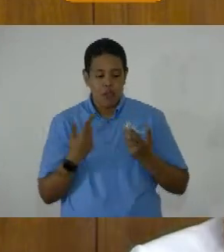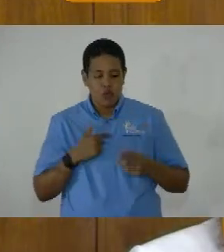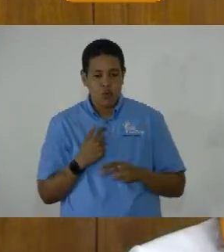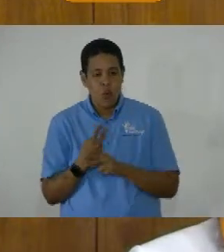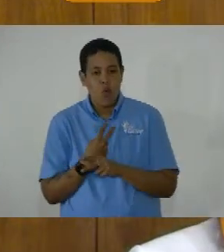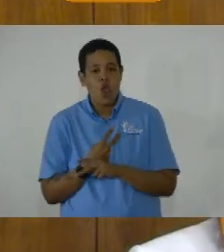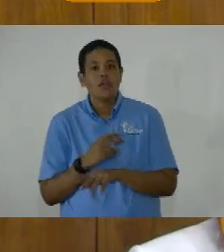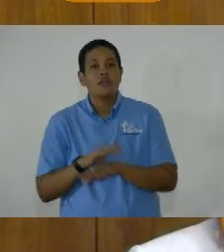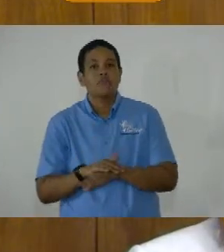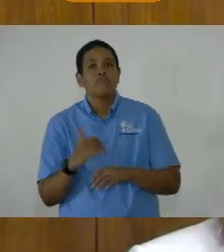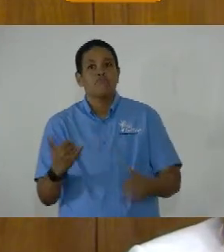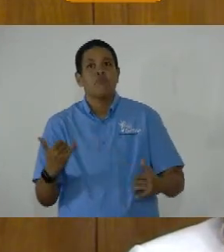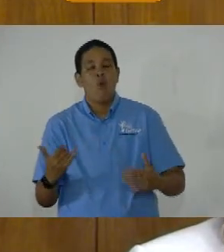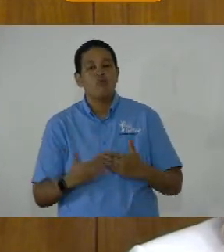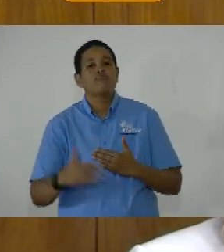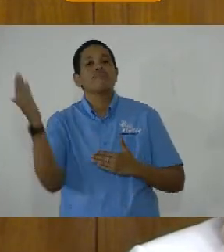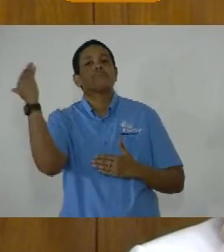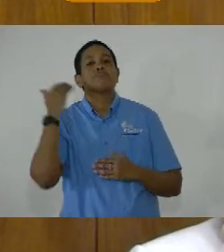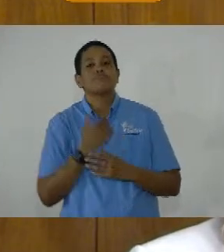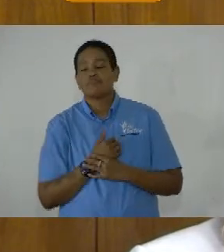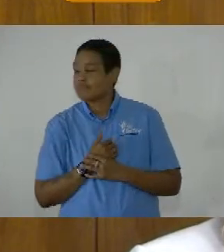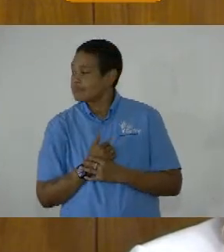on it even now."